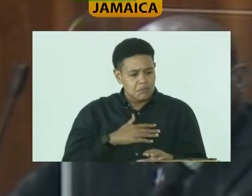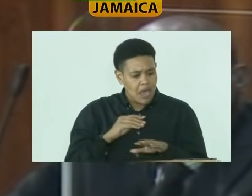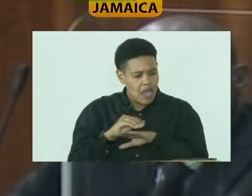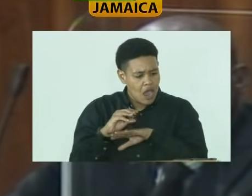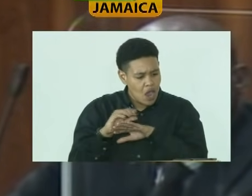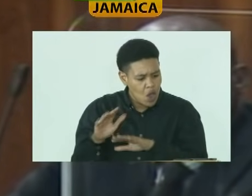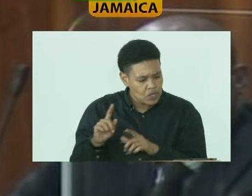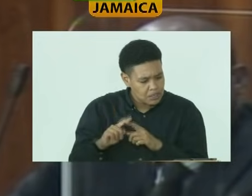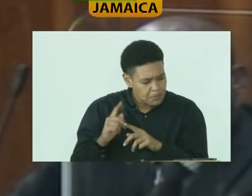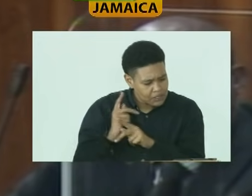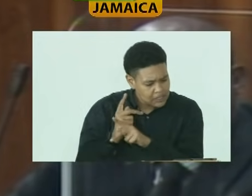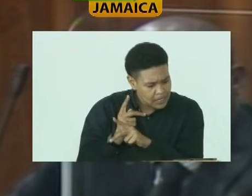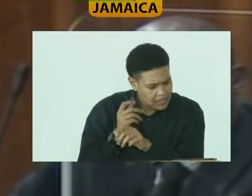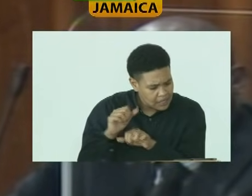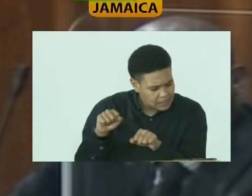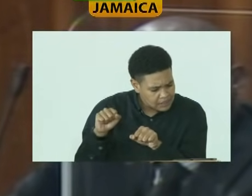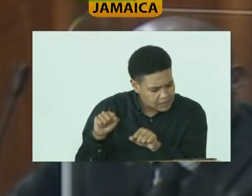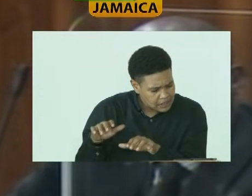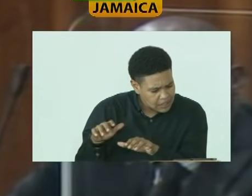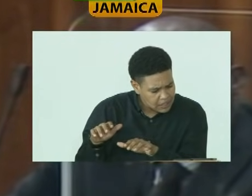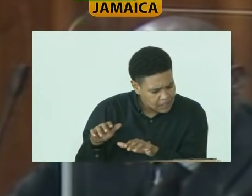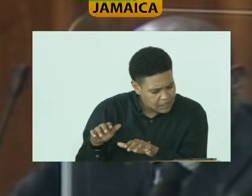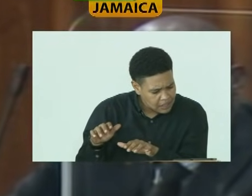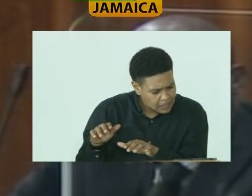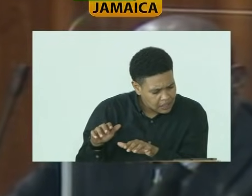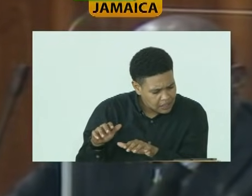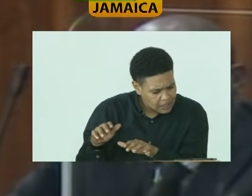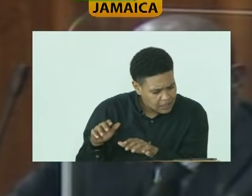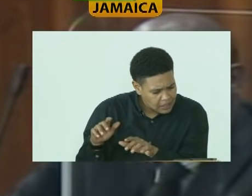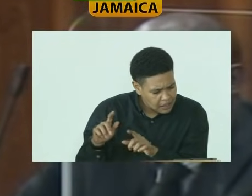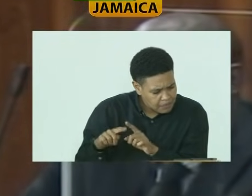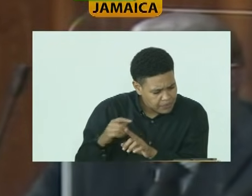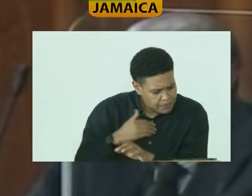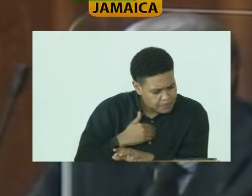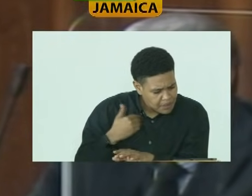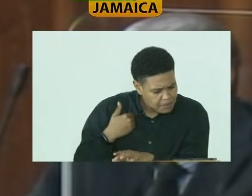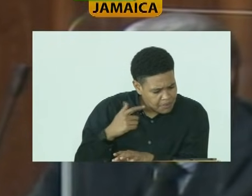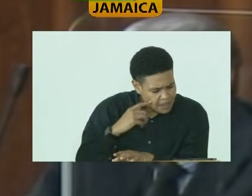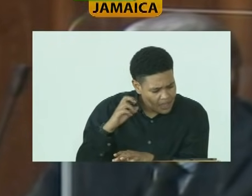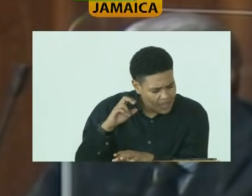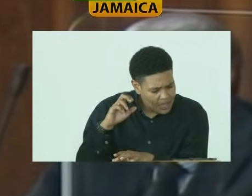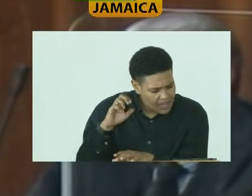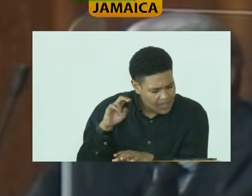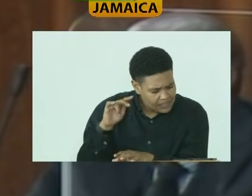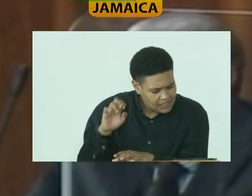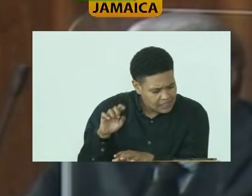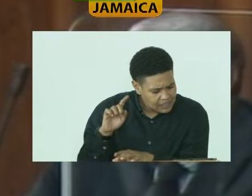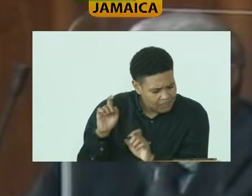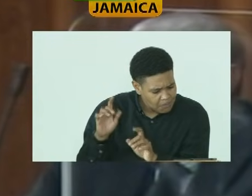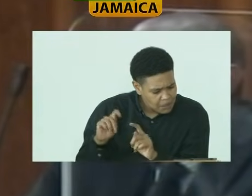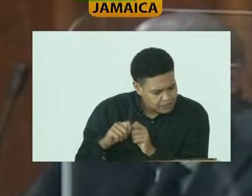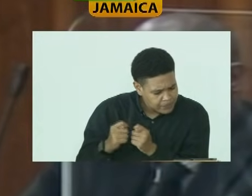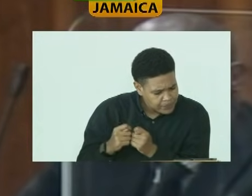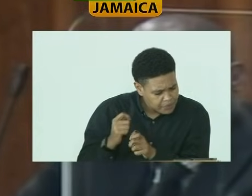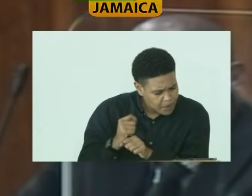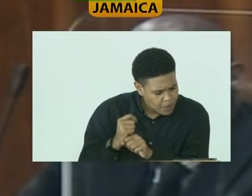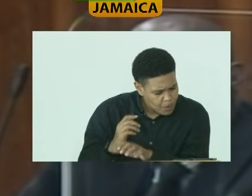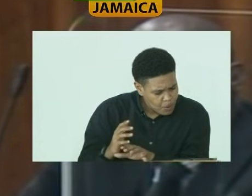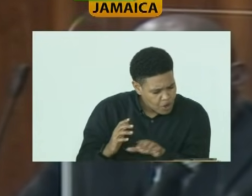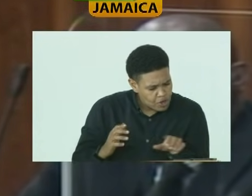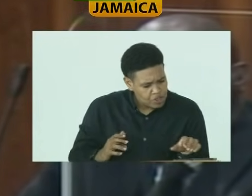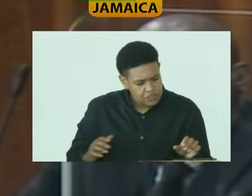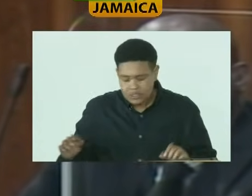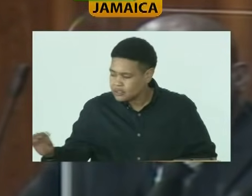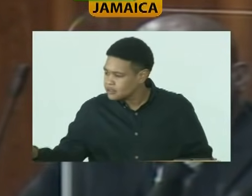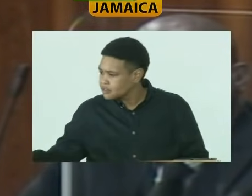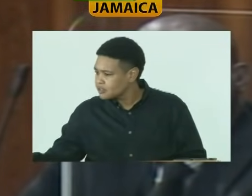and caretakers, as well as members of the executive and management teams and workers. And who knoweth